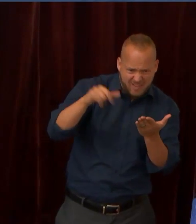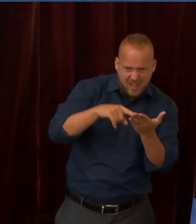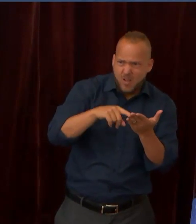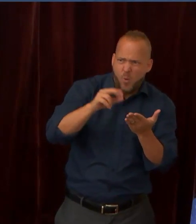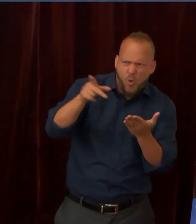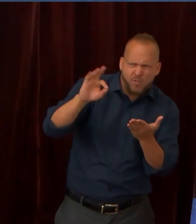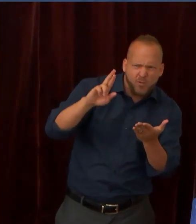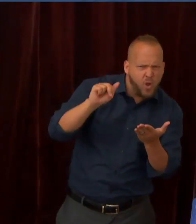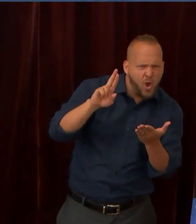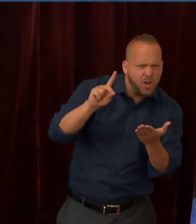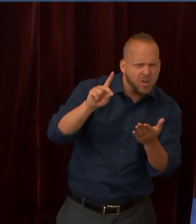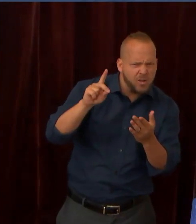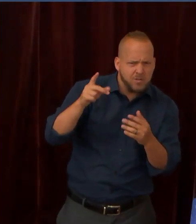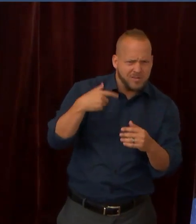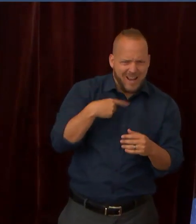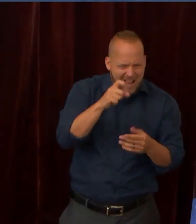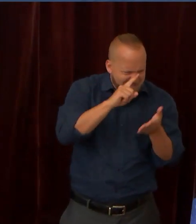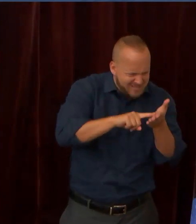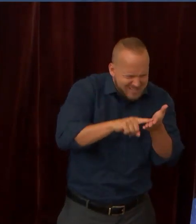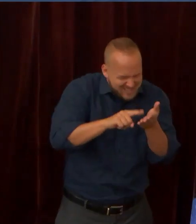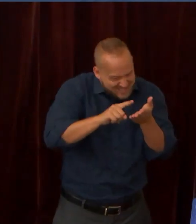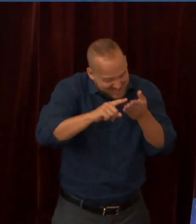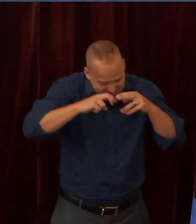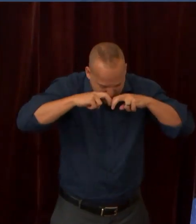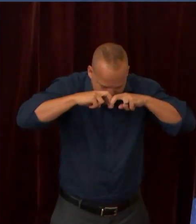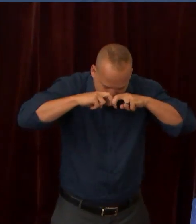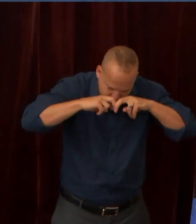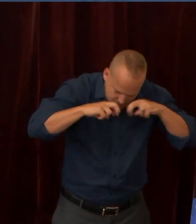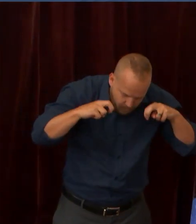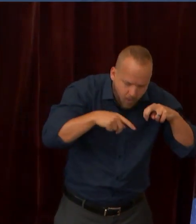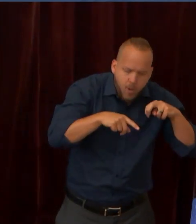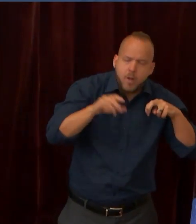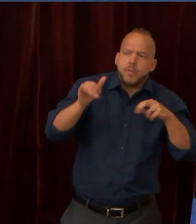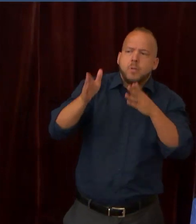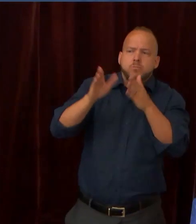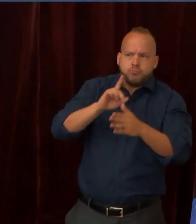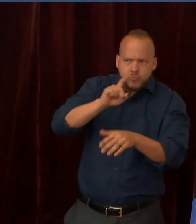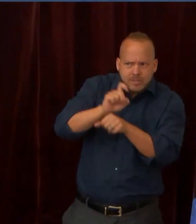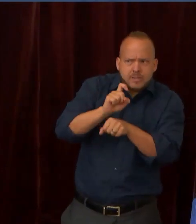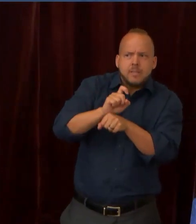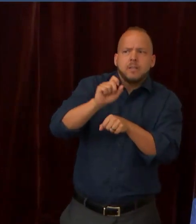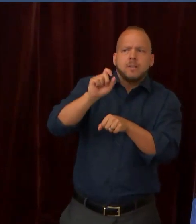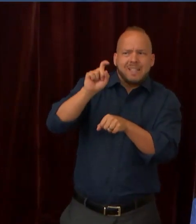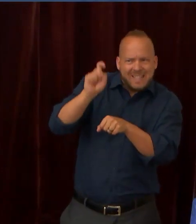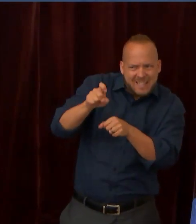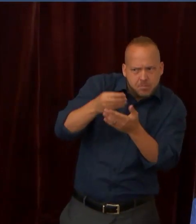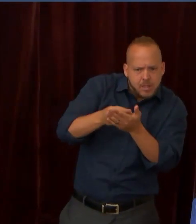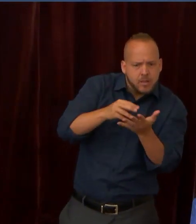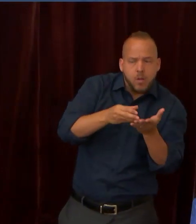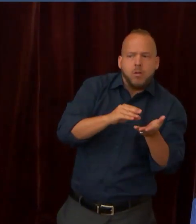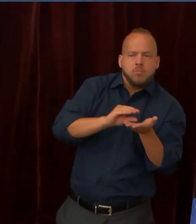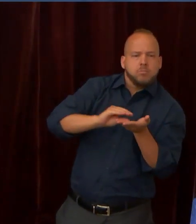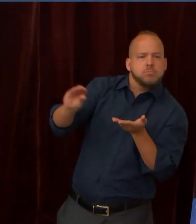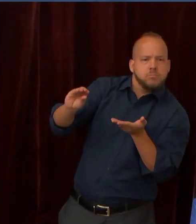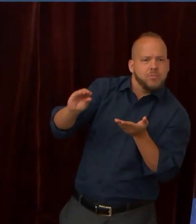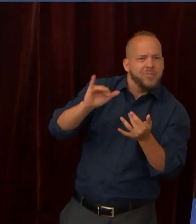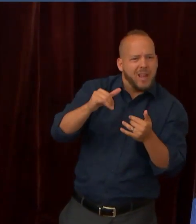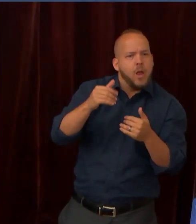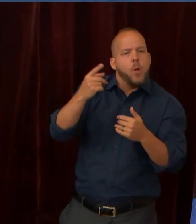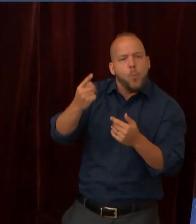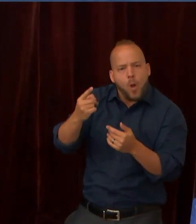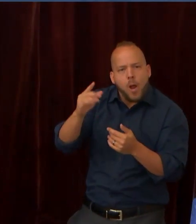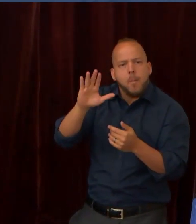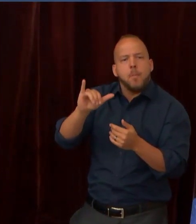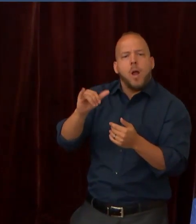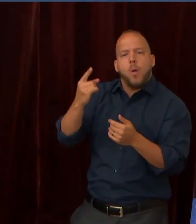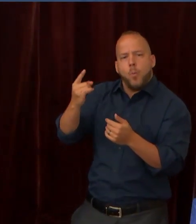labor intensive, where people have to ask questions and get them answered to figure out if those claims really ought to be paid. So what